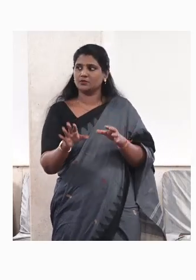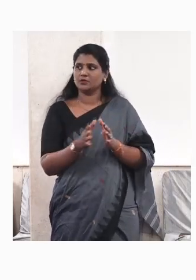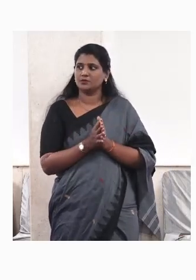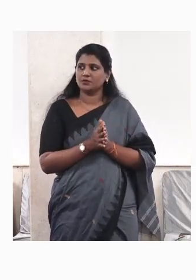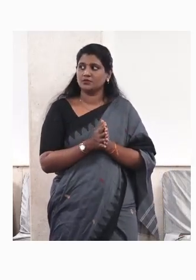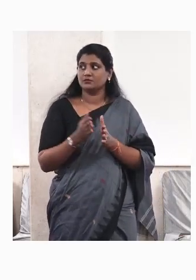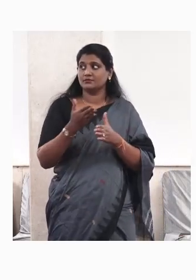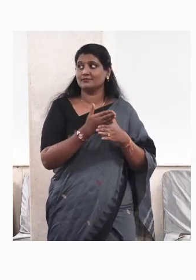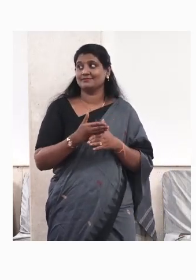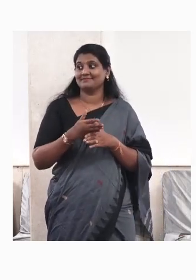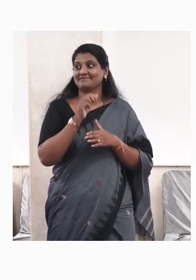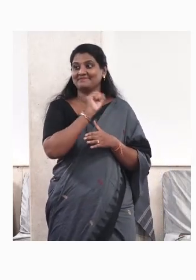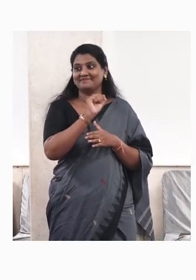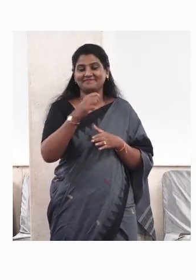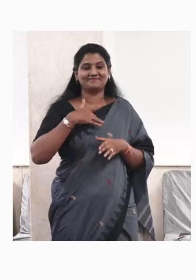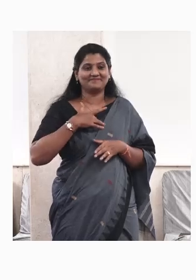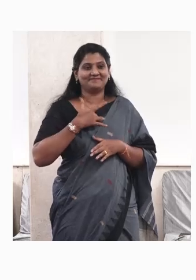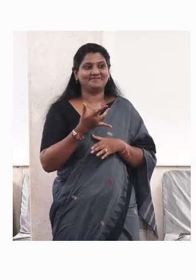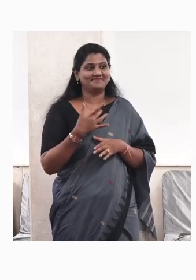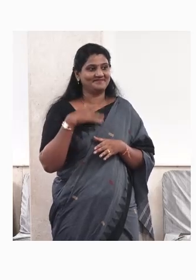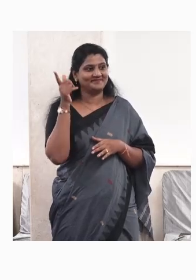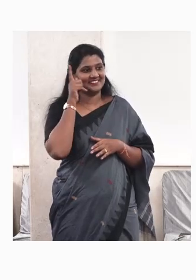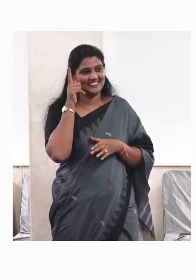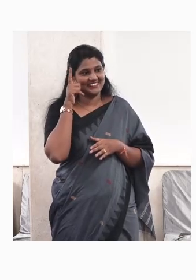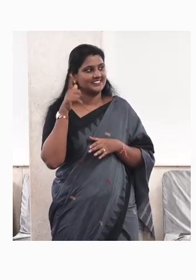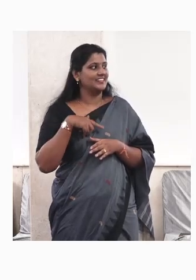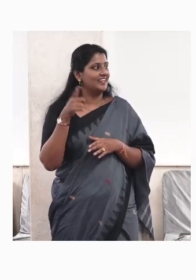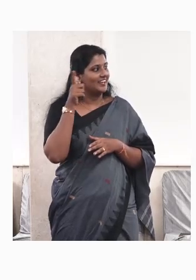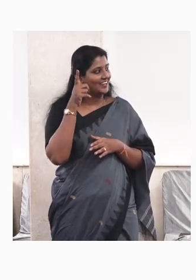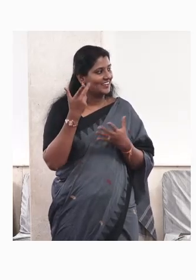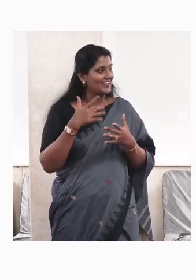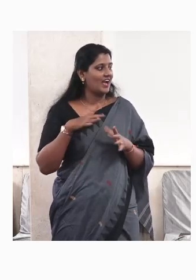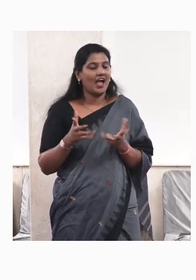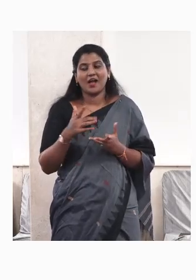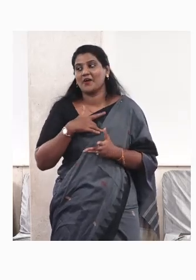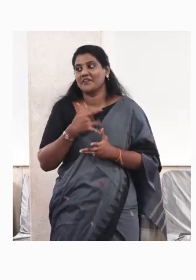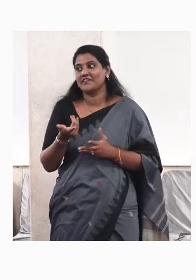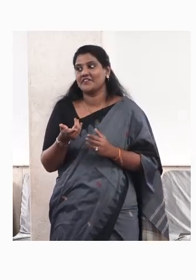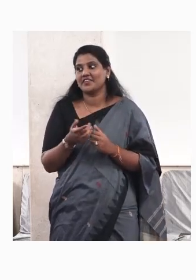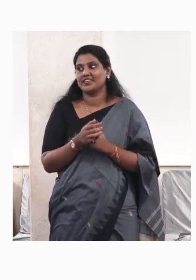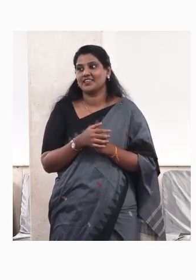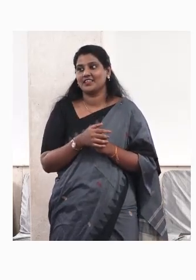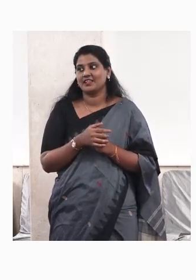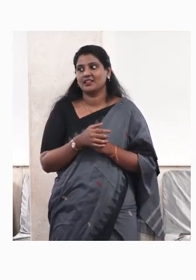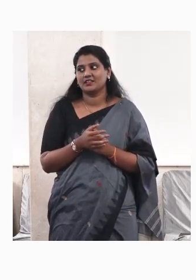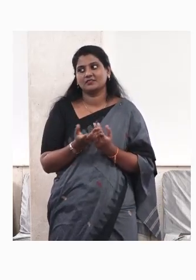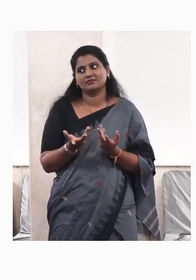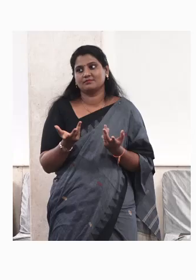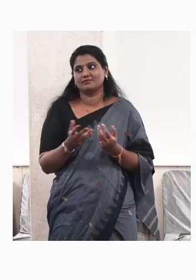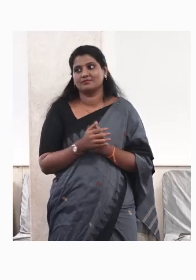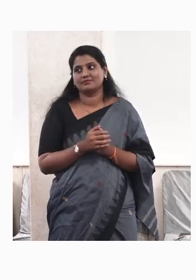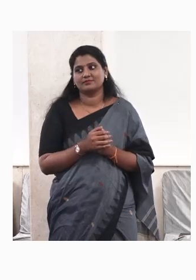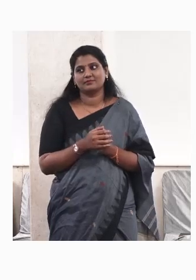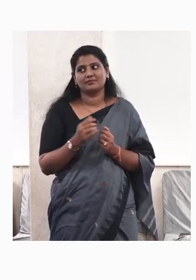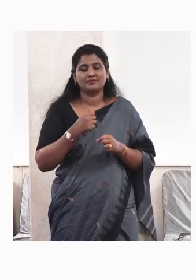your feelings in these moments, listening what you heard. How do you feel with it? and what